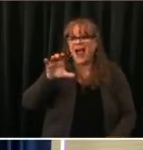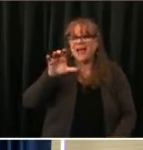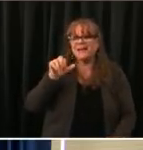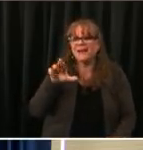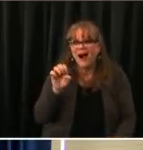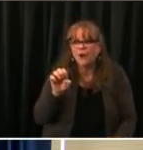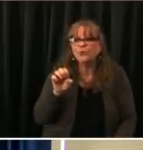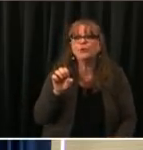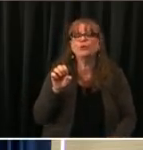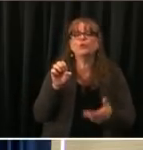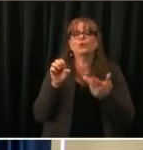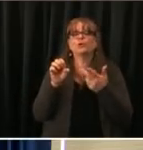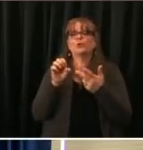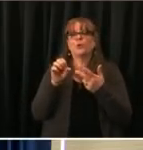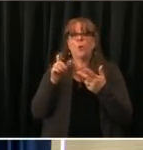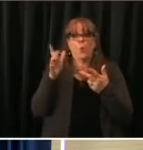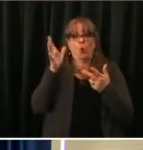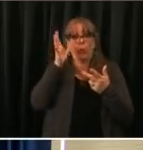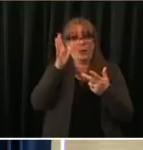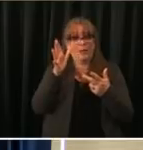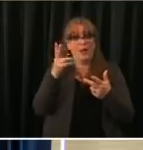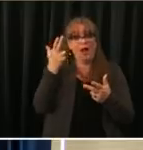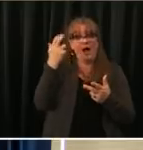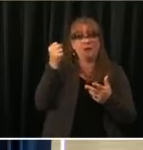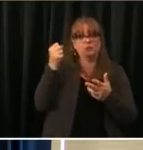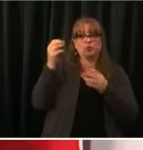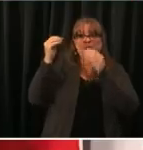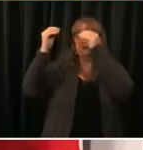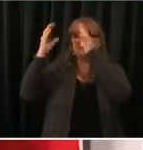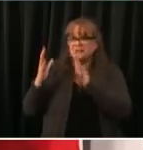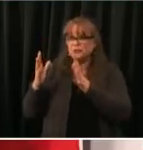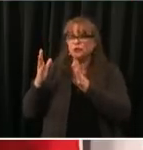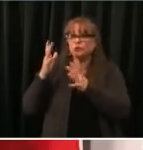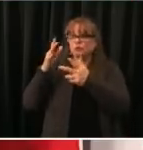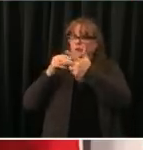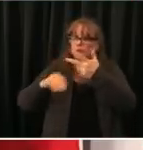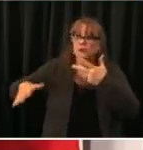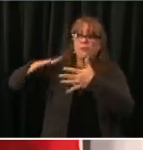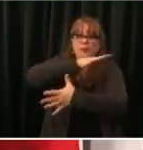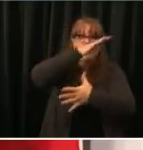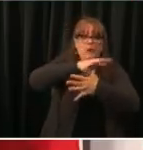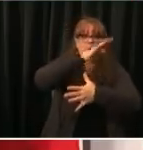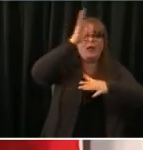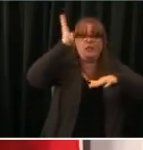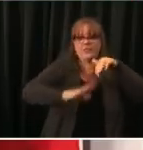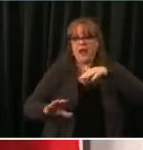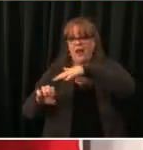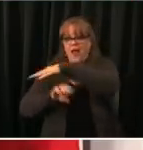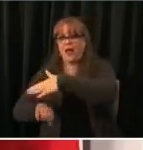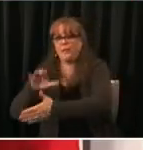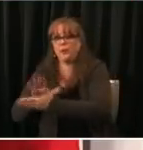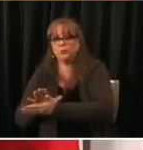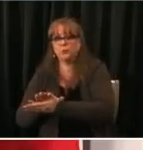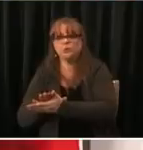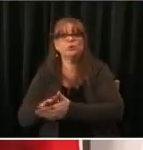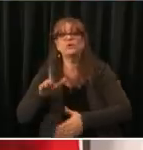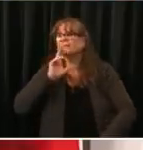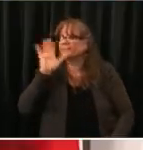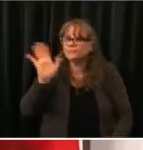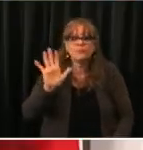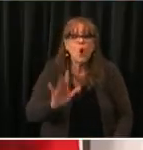school teachers receiving any prioritization? It includes all educators, private, parochial,